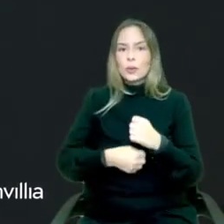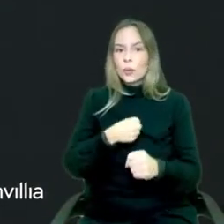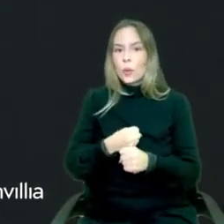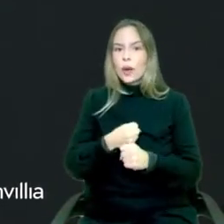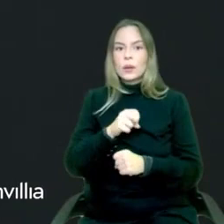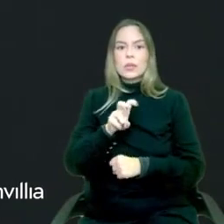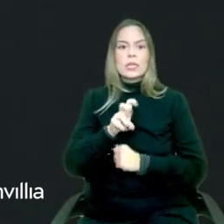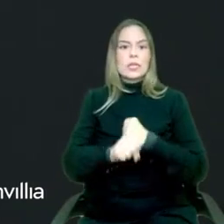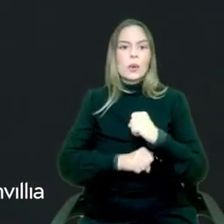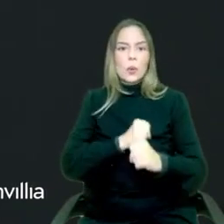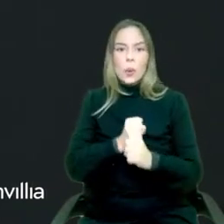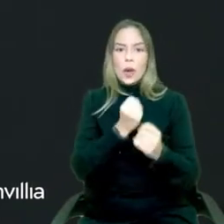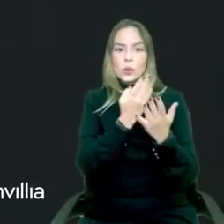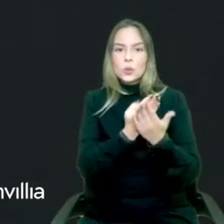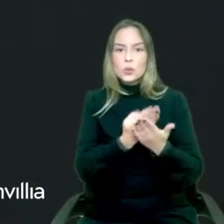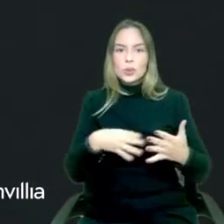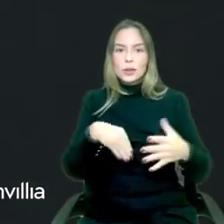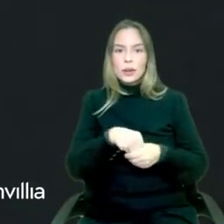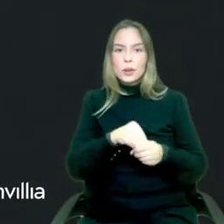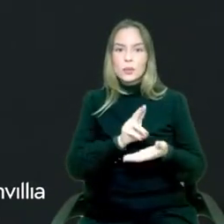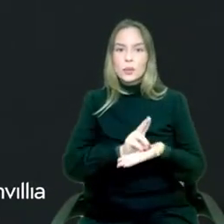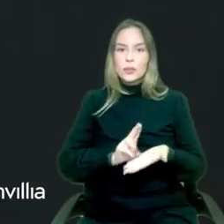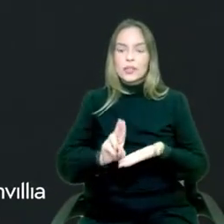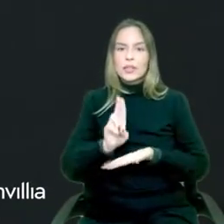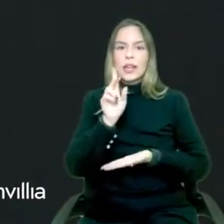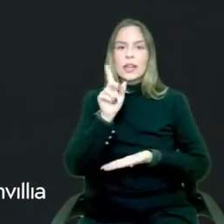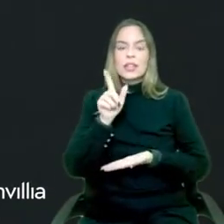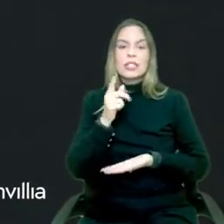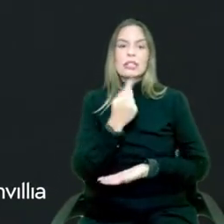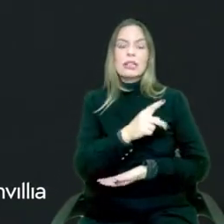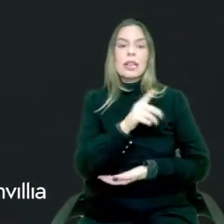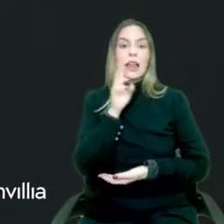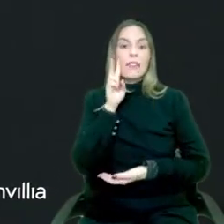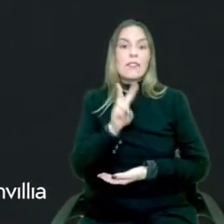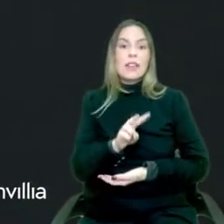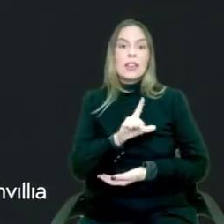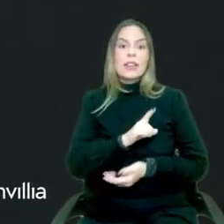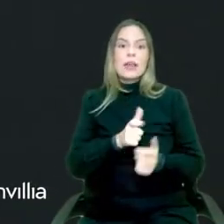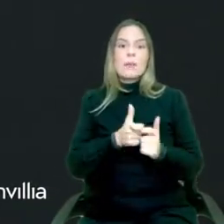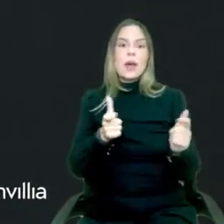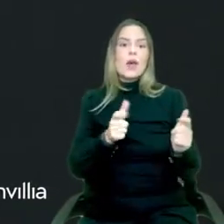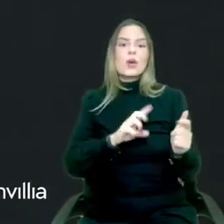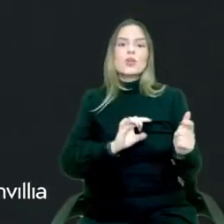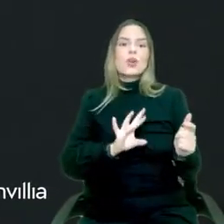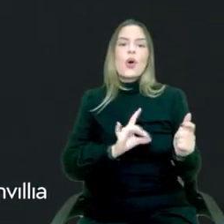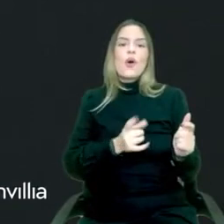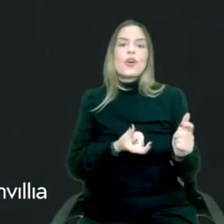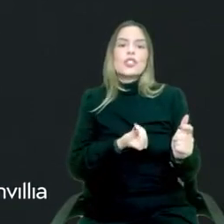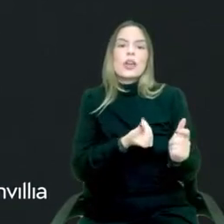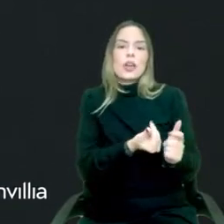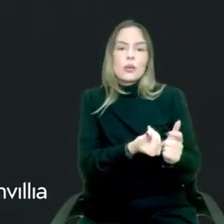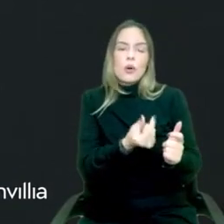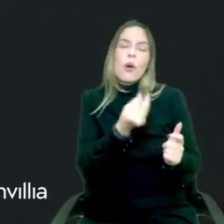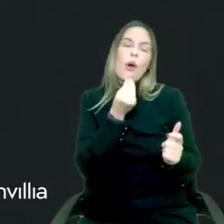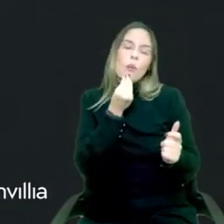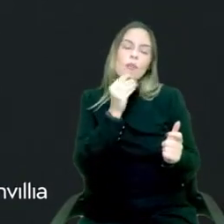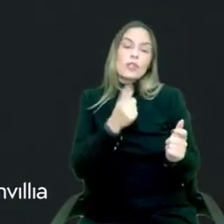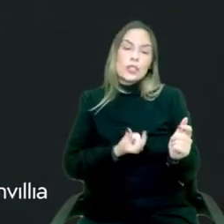basically, he sees much more than price. Of course, price is important, but he wants